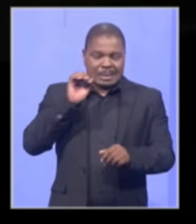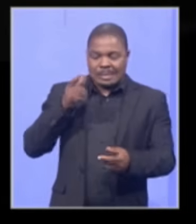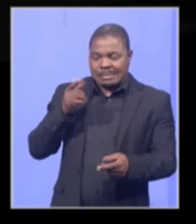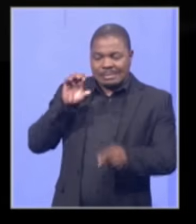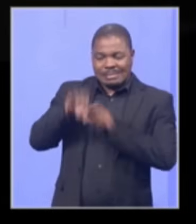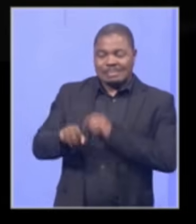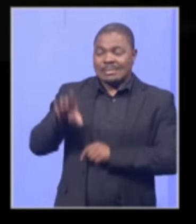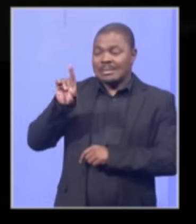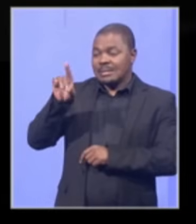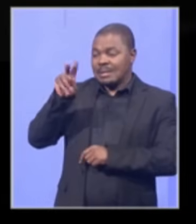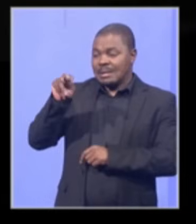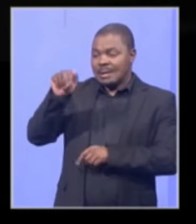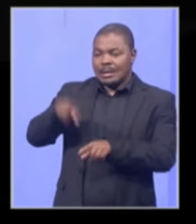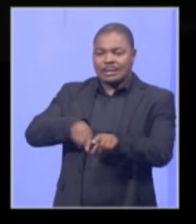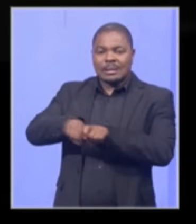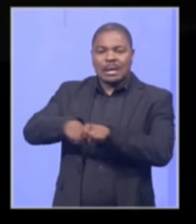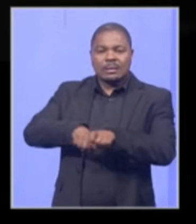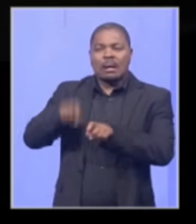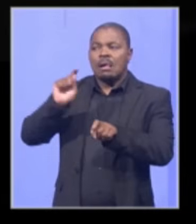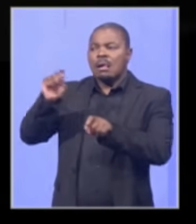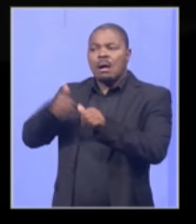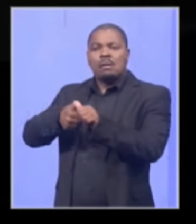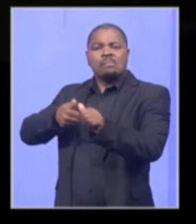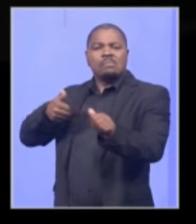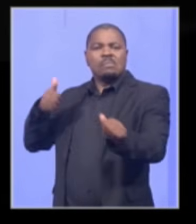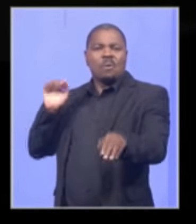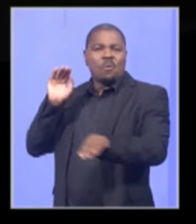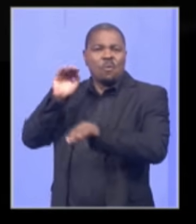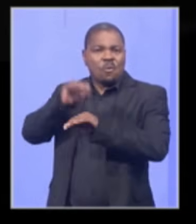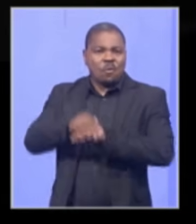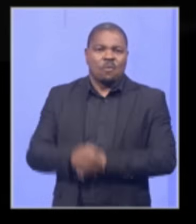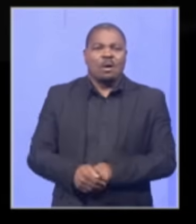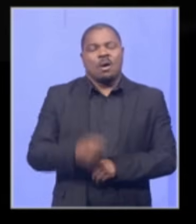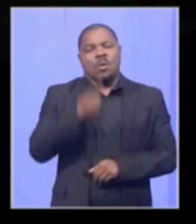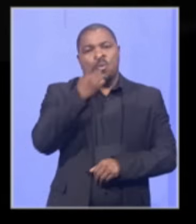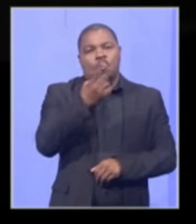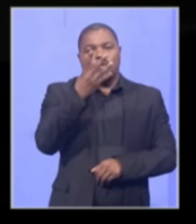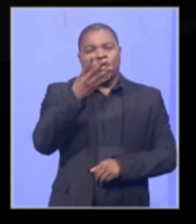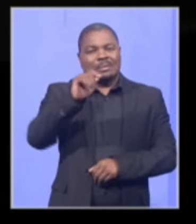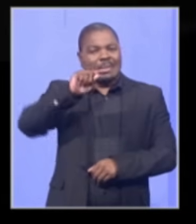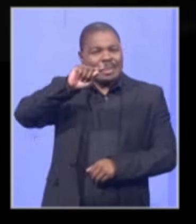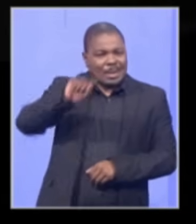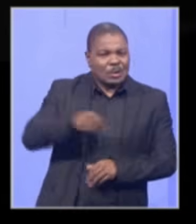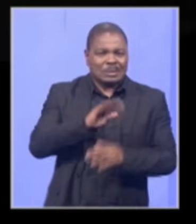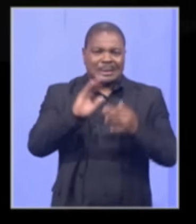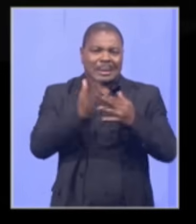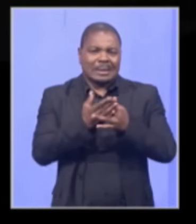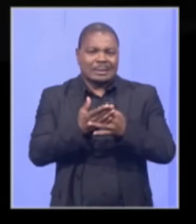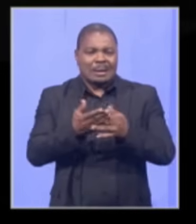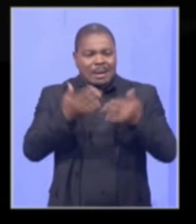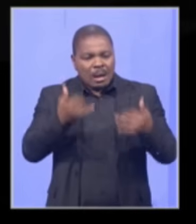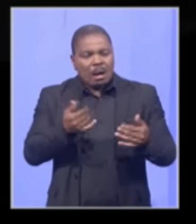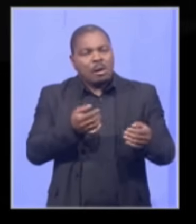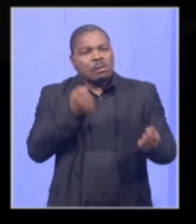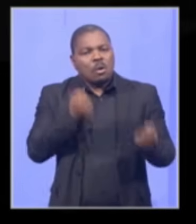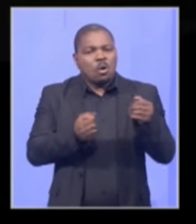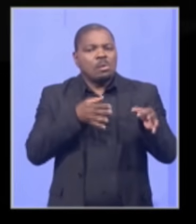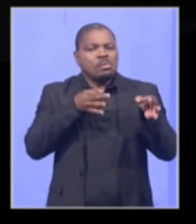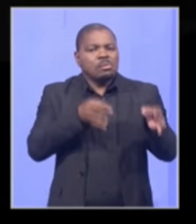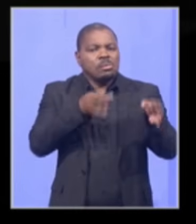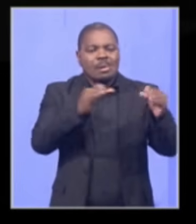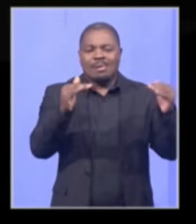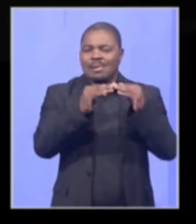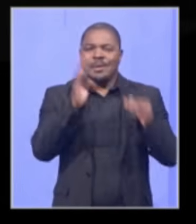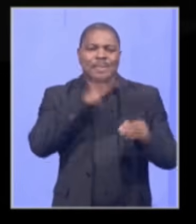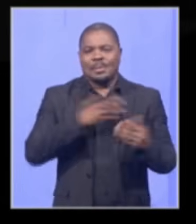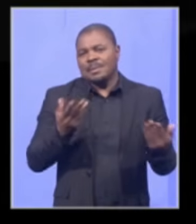ya diteko tša DNA melatong ya go feta dikete tše 140 yeo gape e diegišago phetagatšo ya